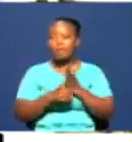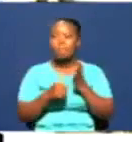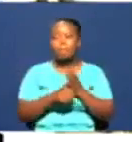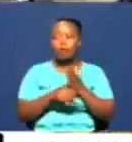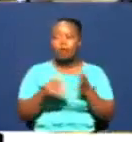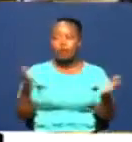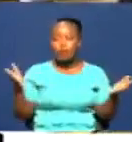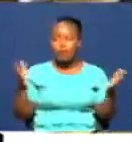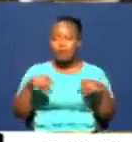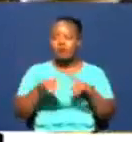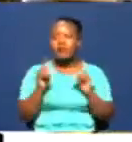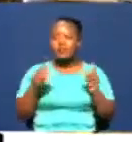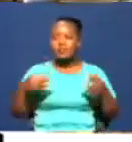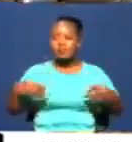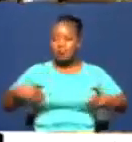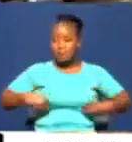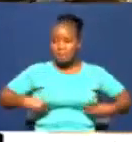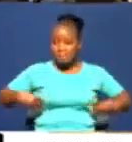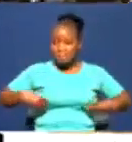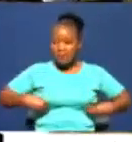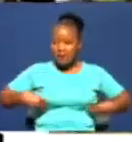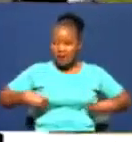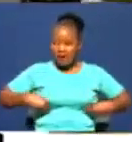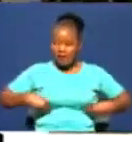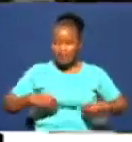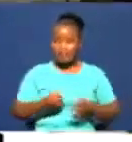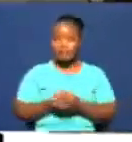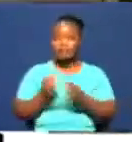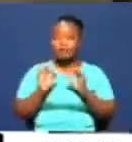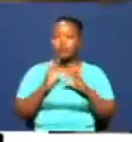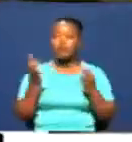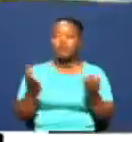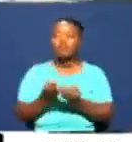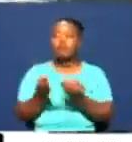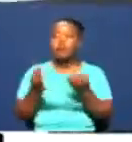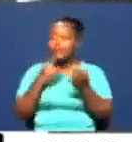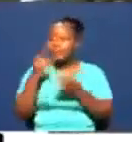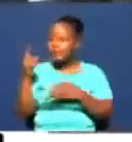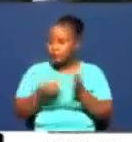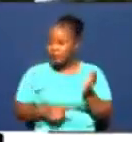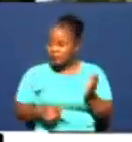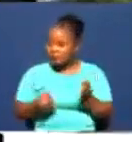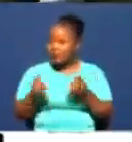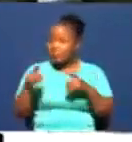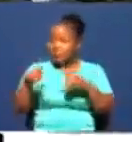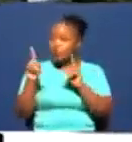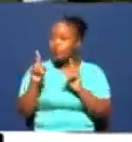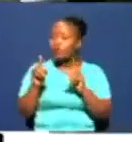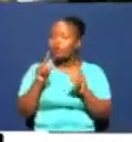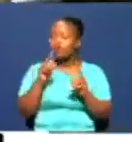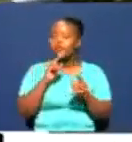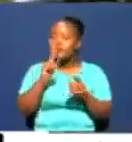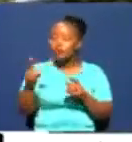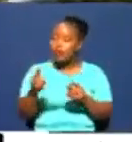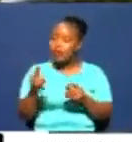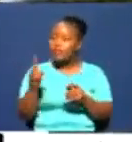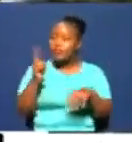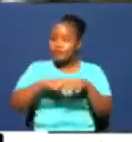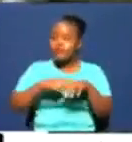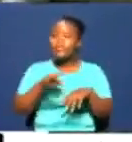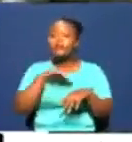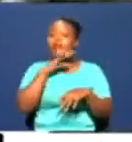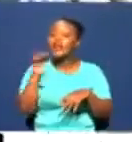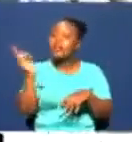had compromised his lungs. Kwa mujibu wa familia yake, Njonjo alitoa usia kwamba alitaka mwili wake uchomwe punde tu baada